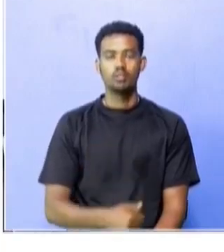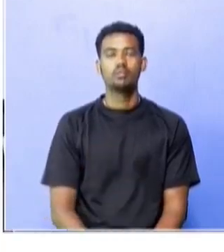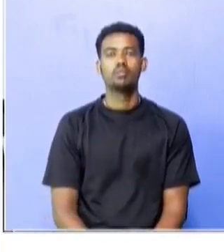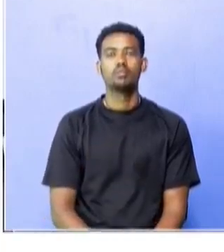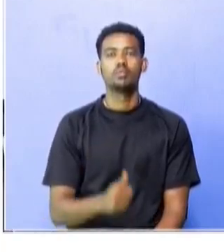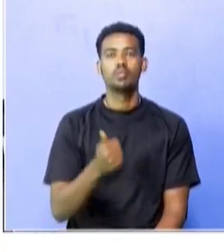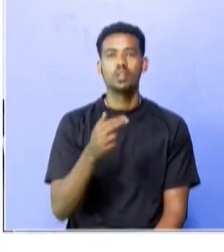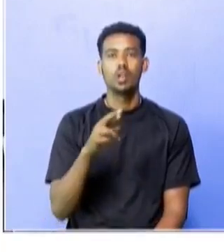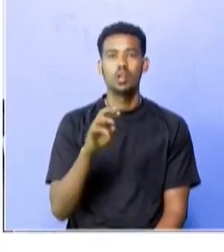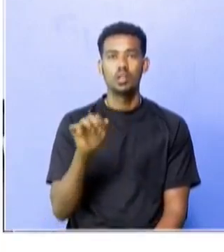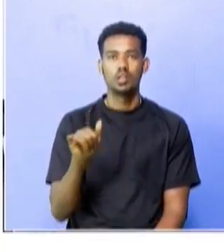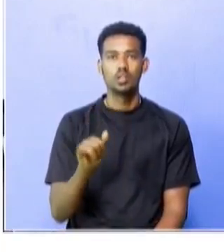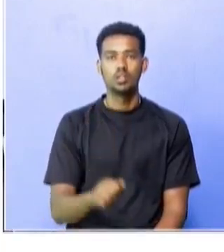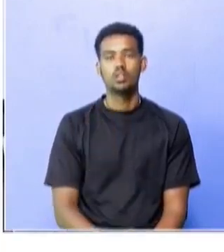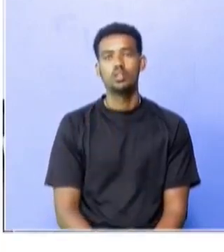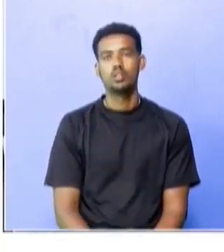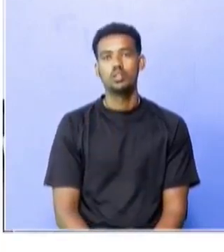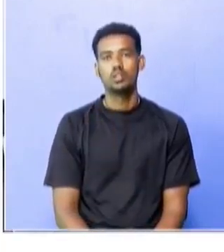selecting